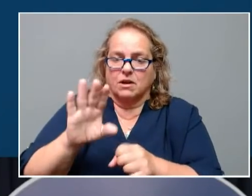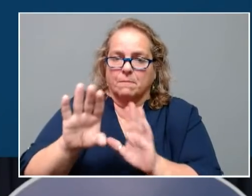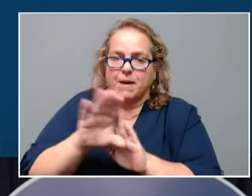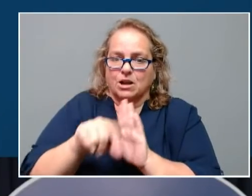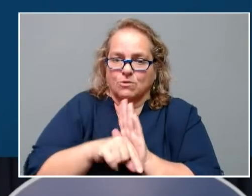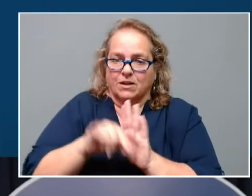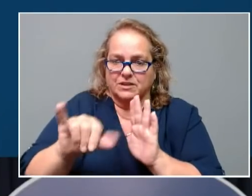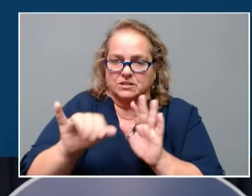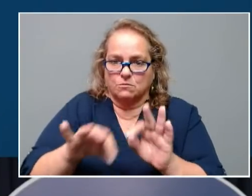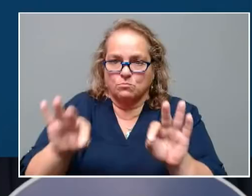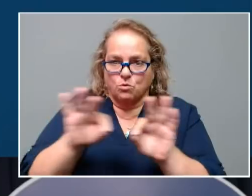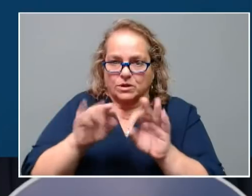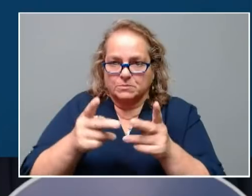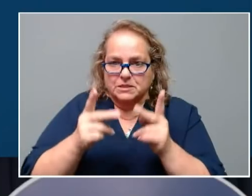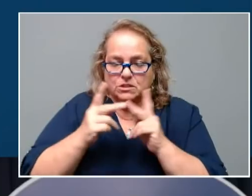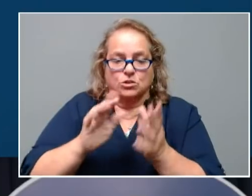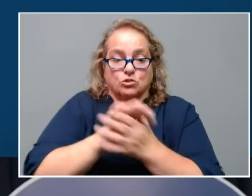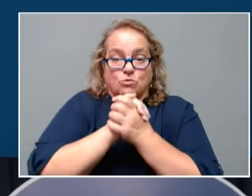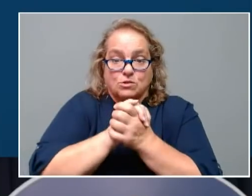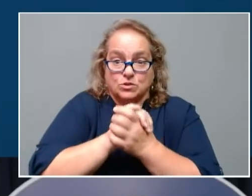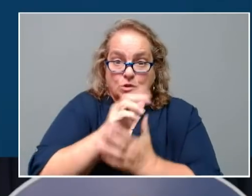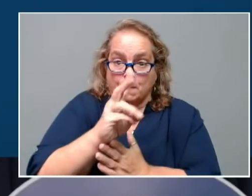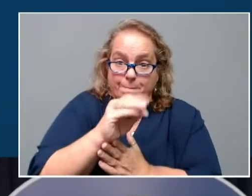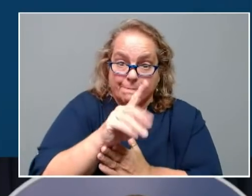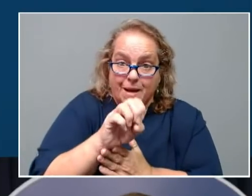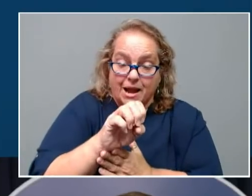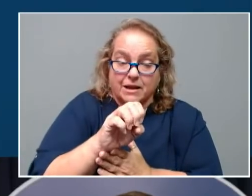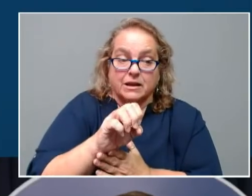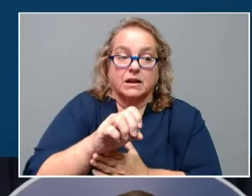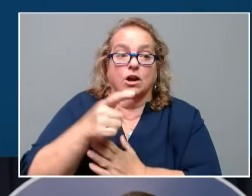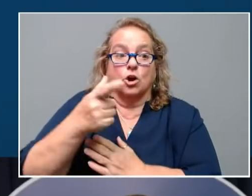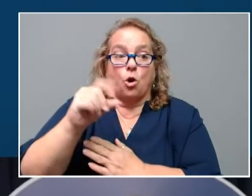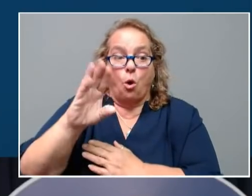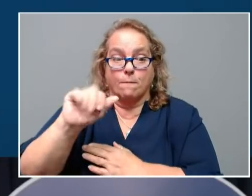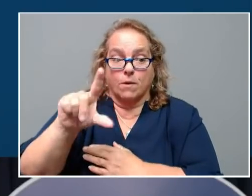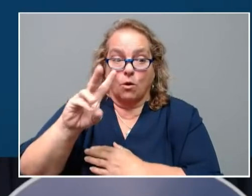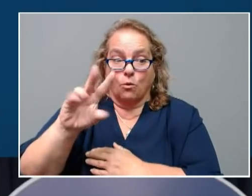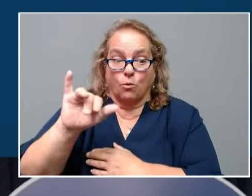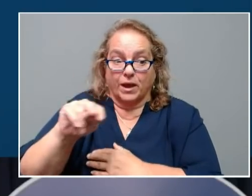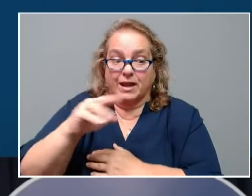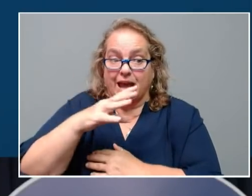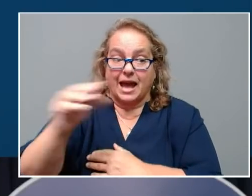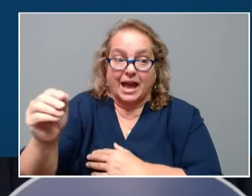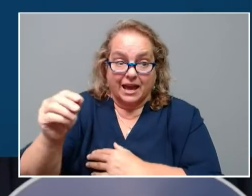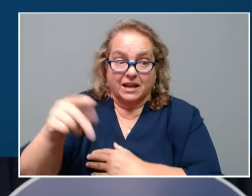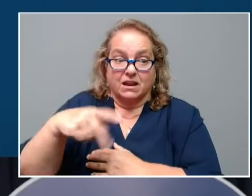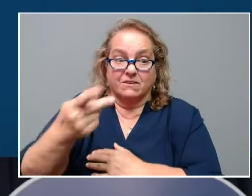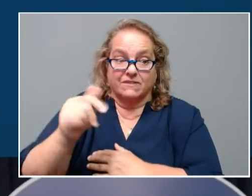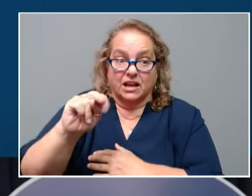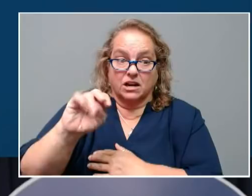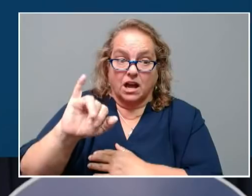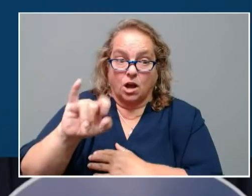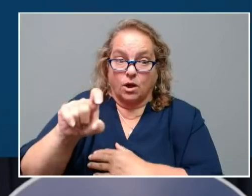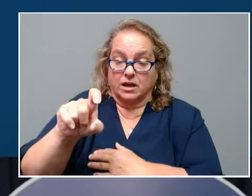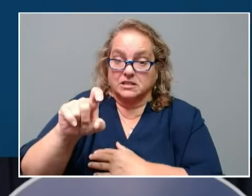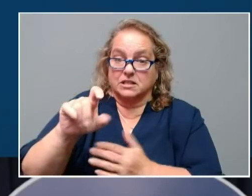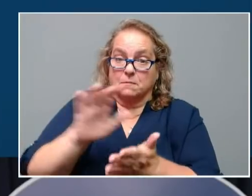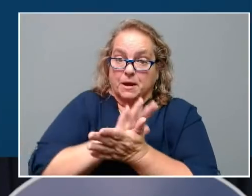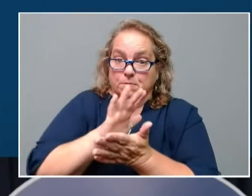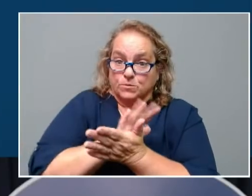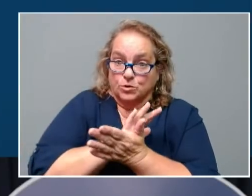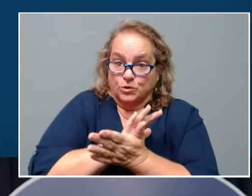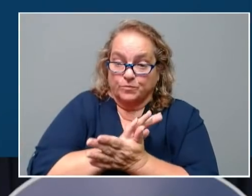to Mike, and thanks to Global Wind and Phoenix Paper for this continued investment. I anticipate seeing more great developments